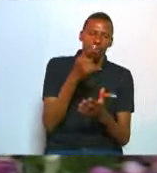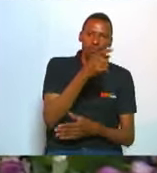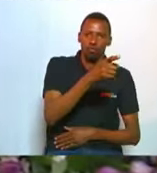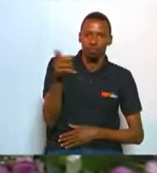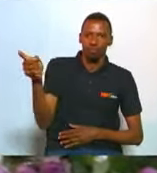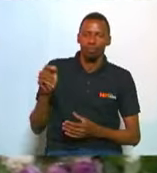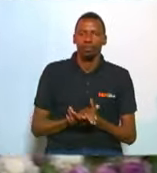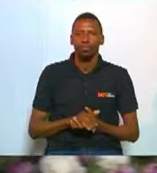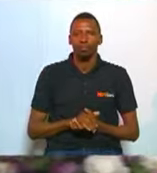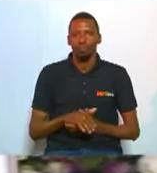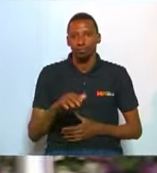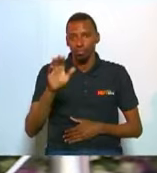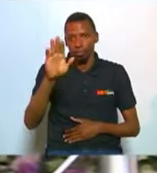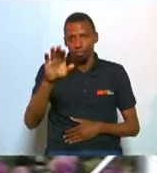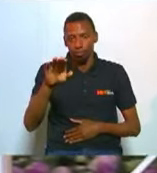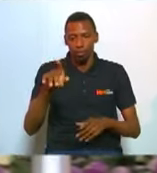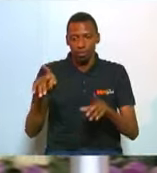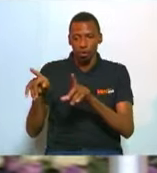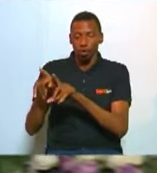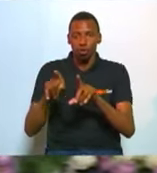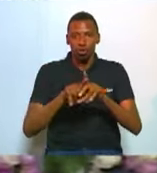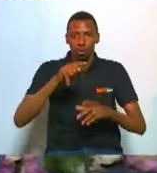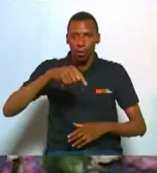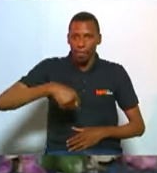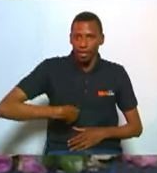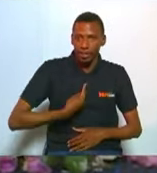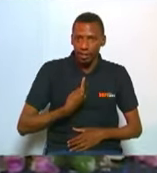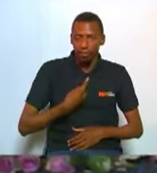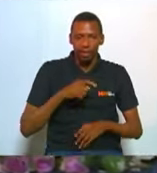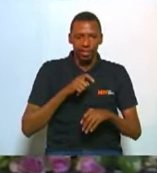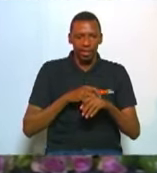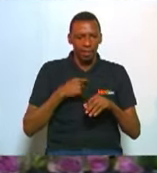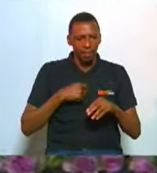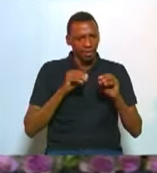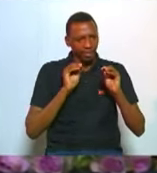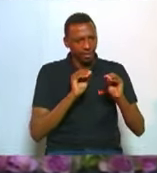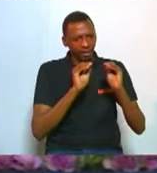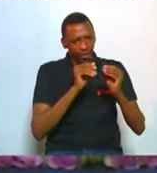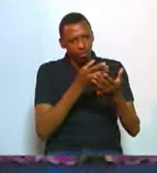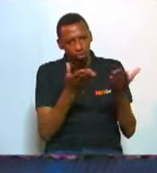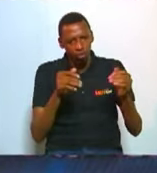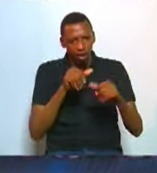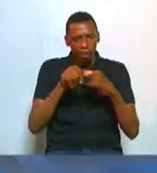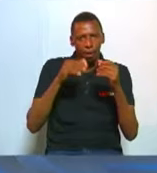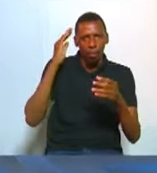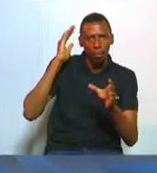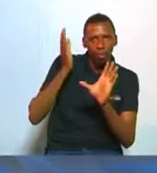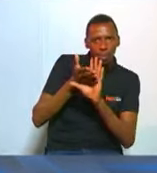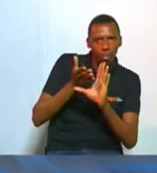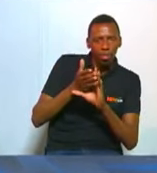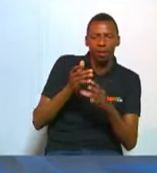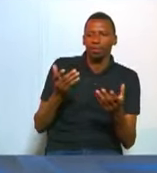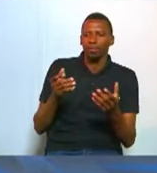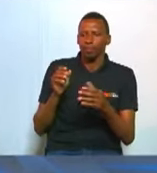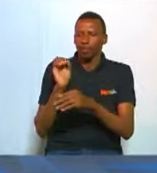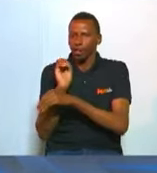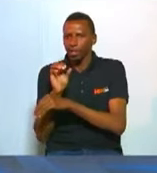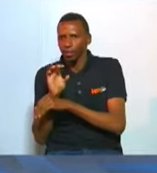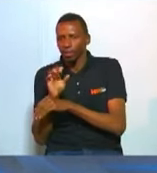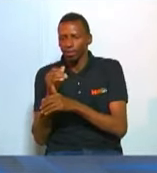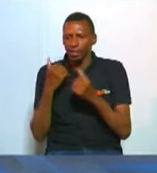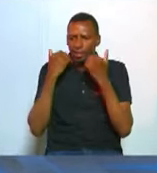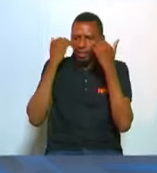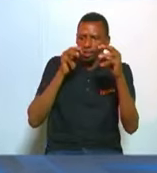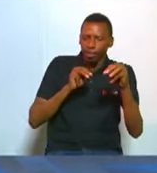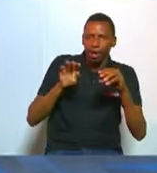By the way, even myself, when I'm teaching you, I'm giving you seminars about psychology, about counseling, about whatever, stress management, how to keep your